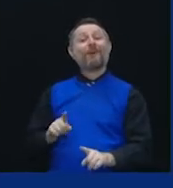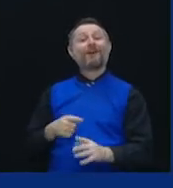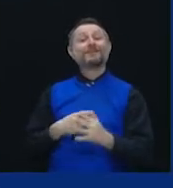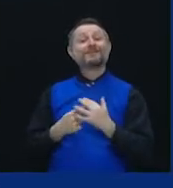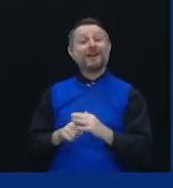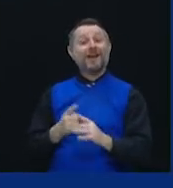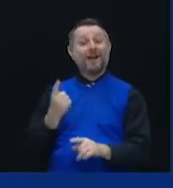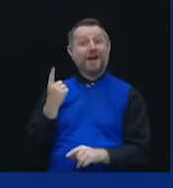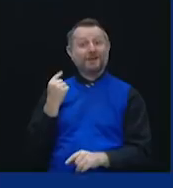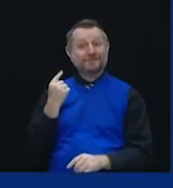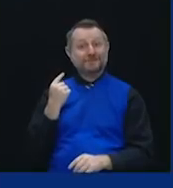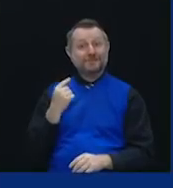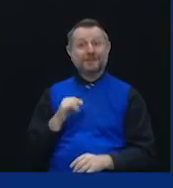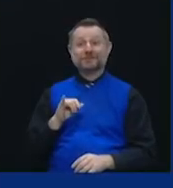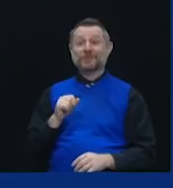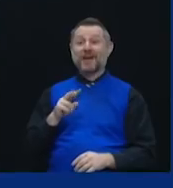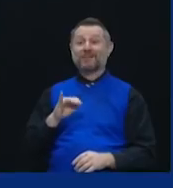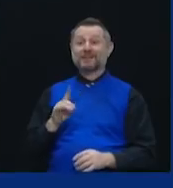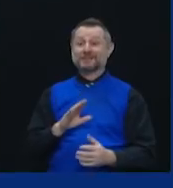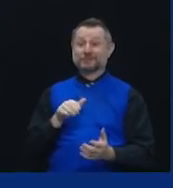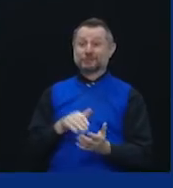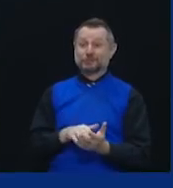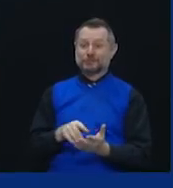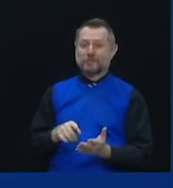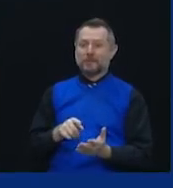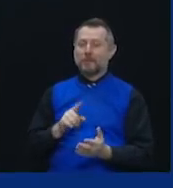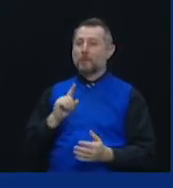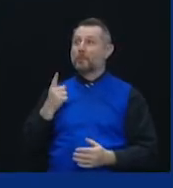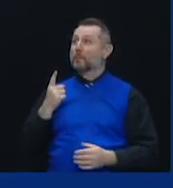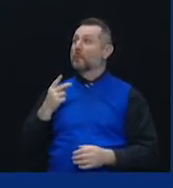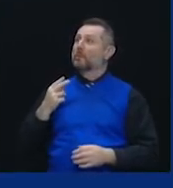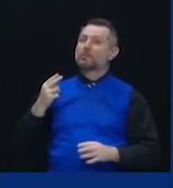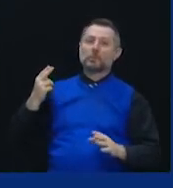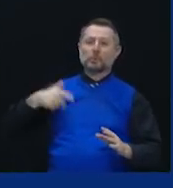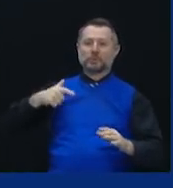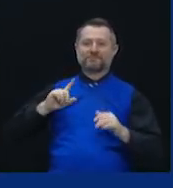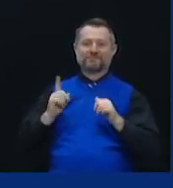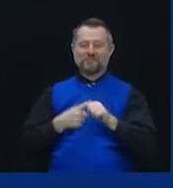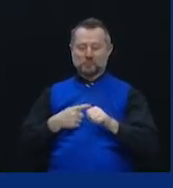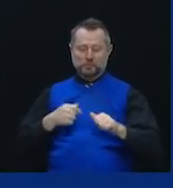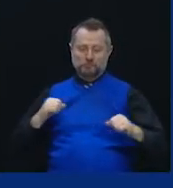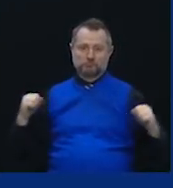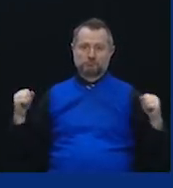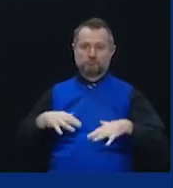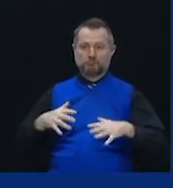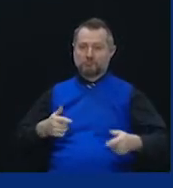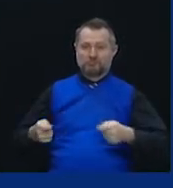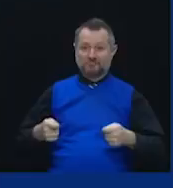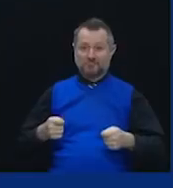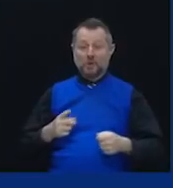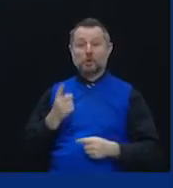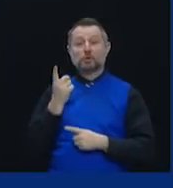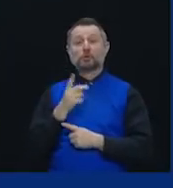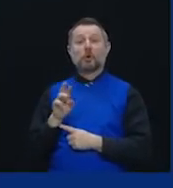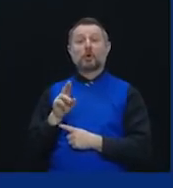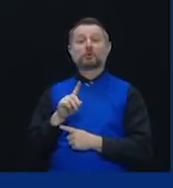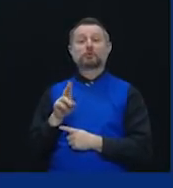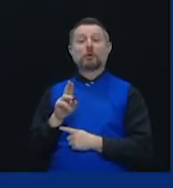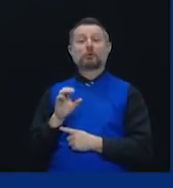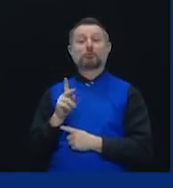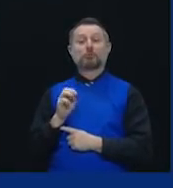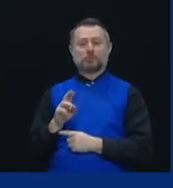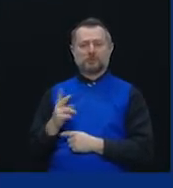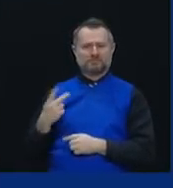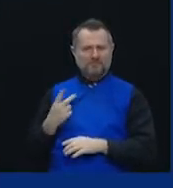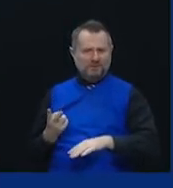with COVID. We came here in the very beginning, Dr. Zucker and myself, the National